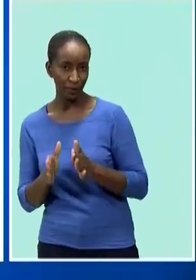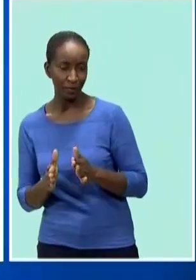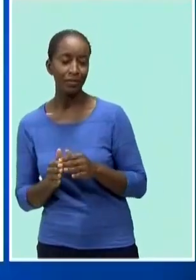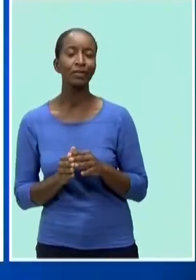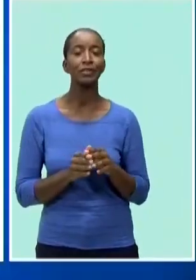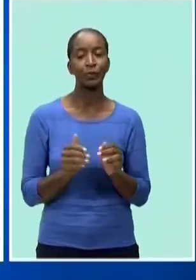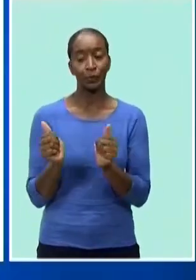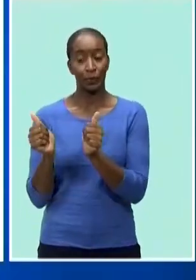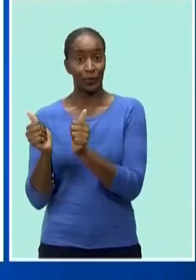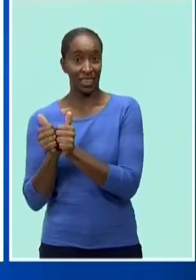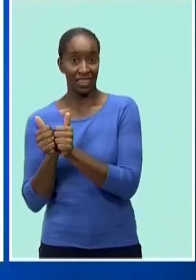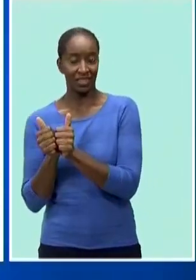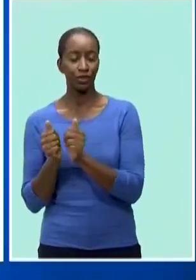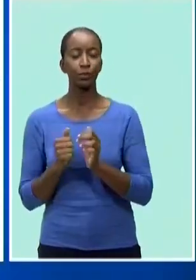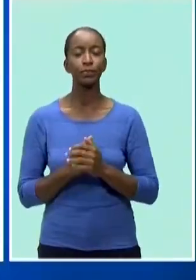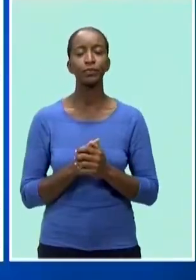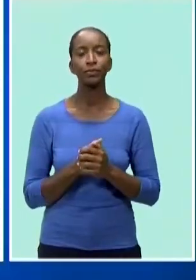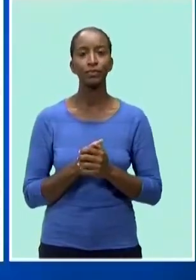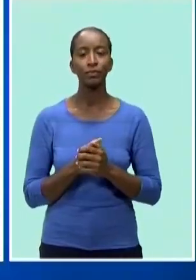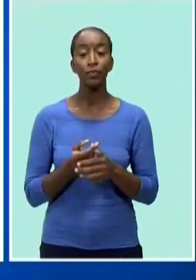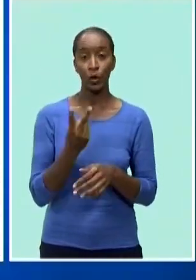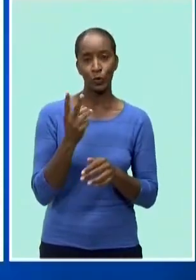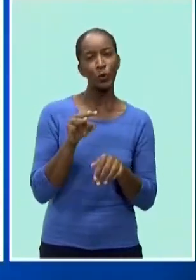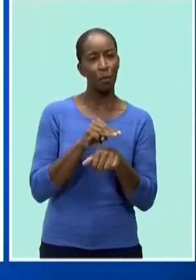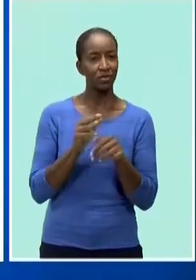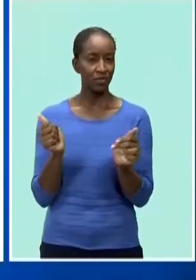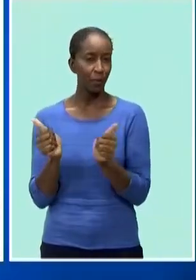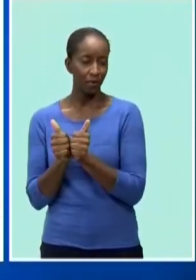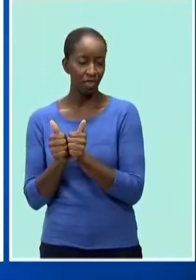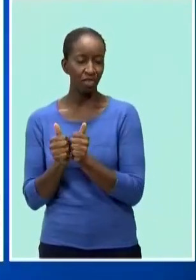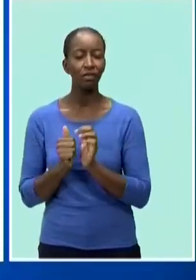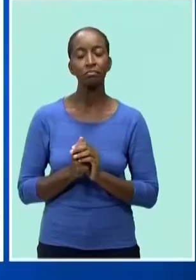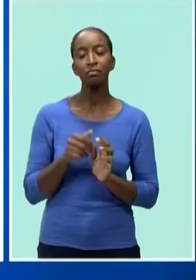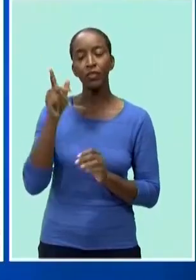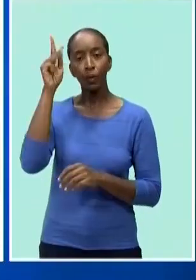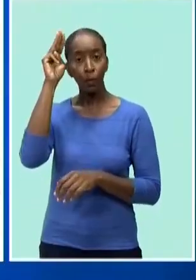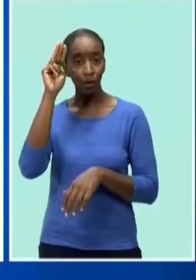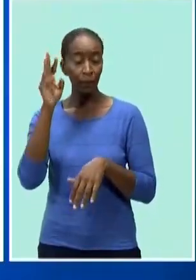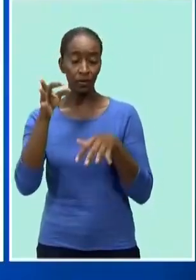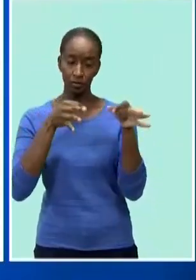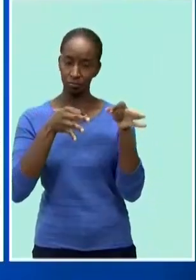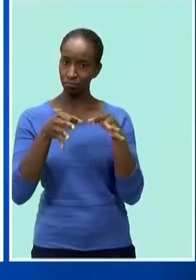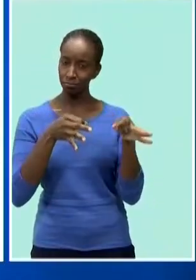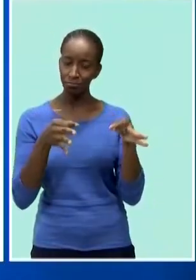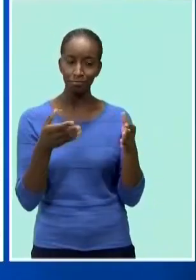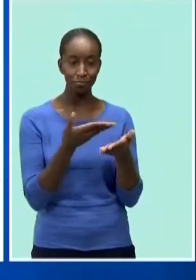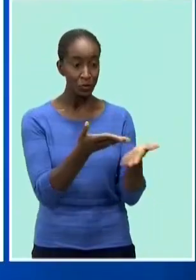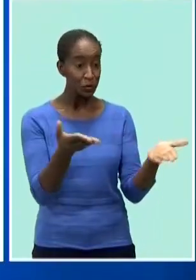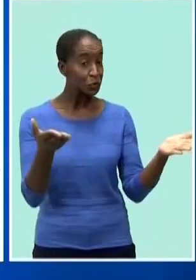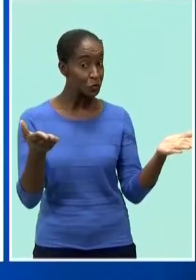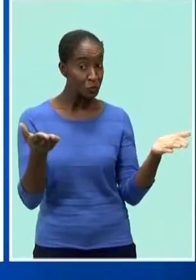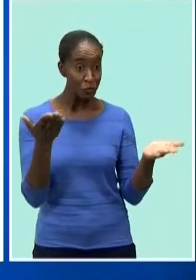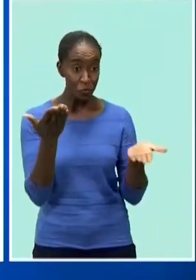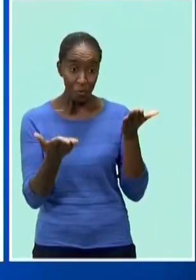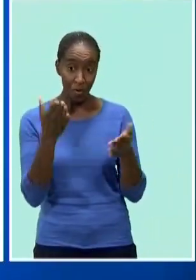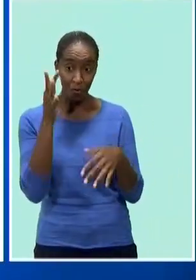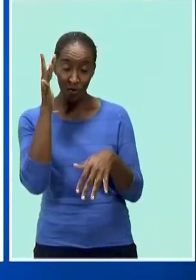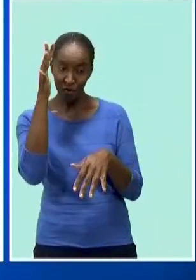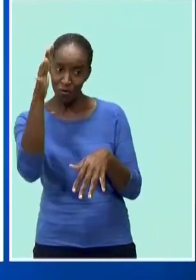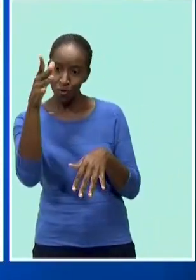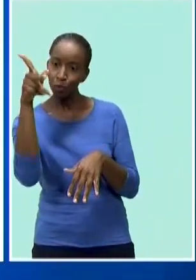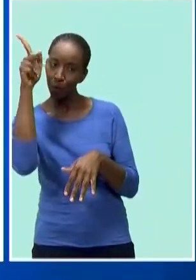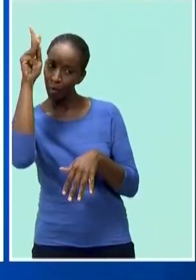Affairs and People Empowerment, Neil Rowe. Ms. Mottley told the students each had the potential to be a future Prime Minister or a Member of